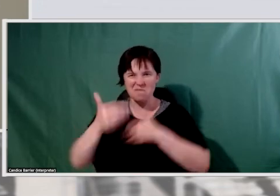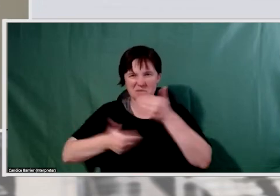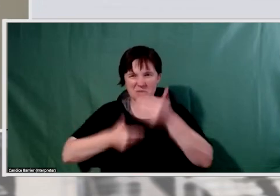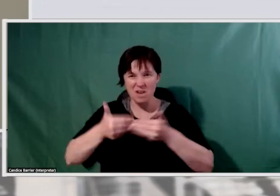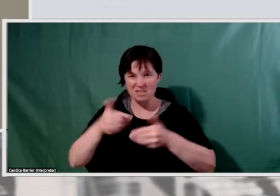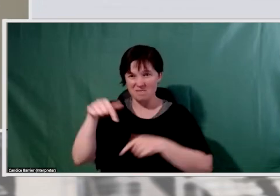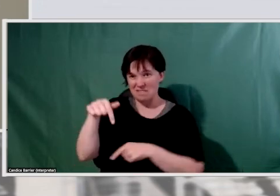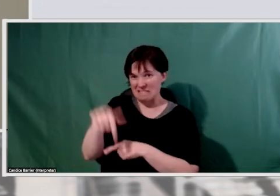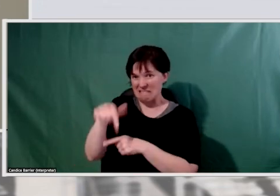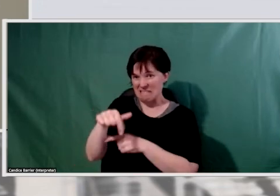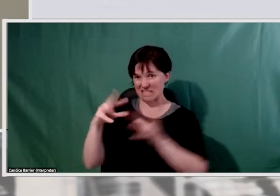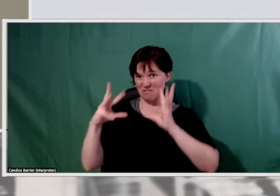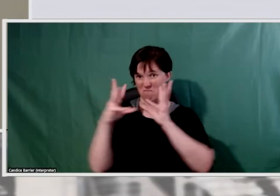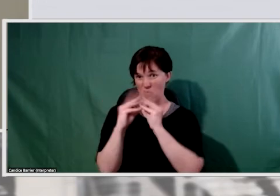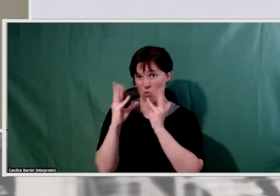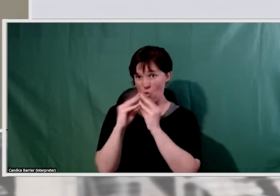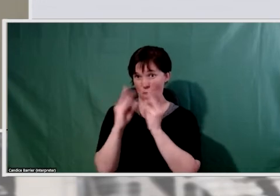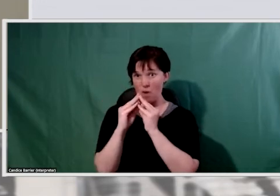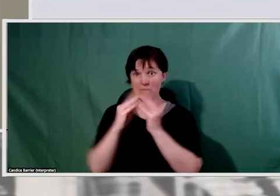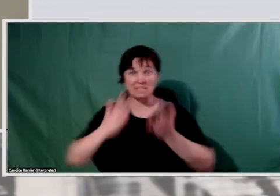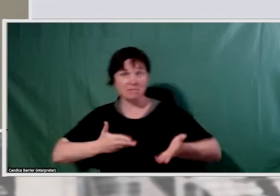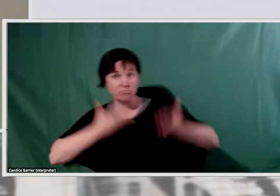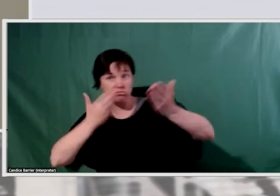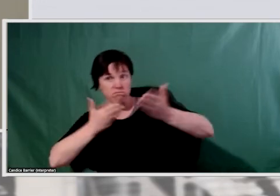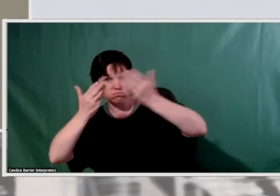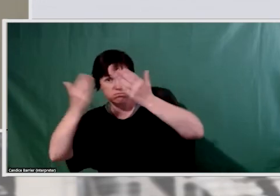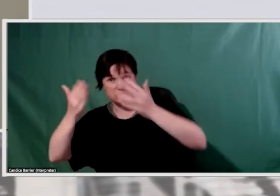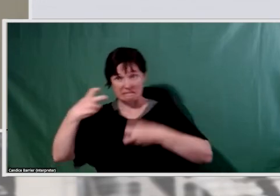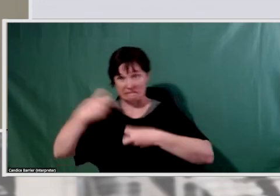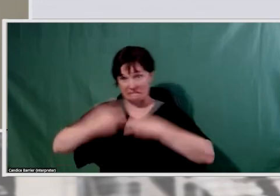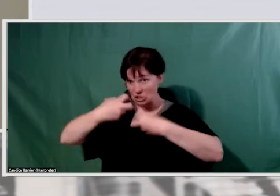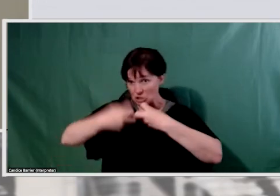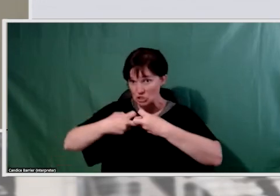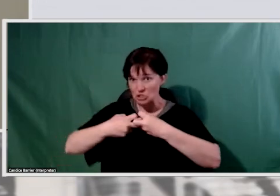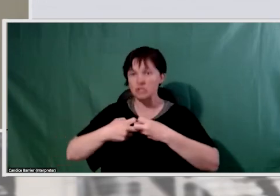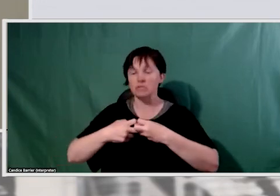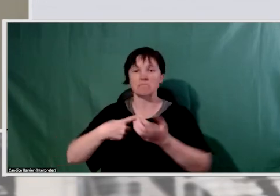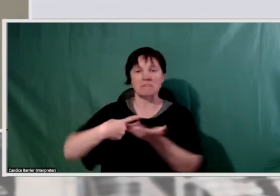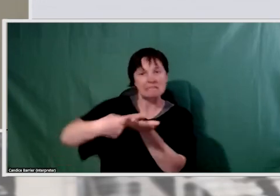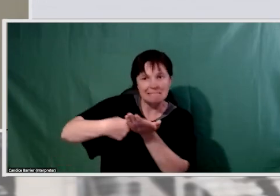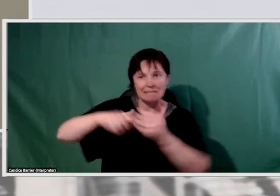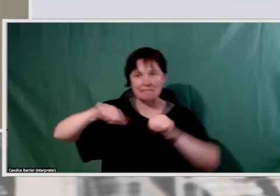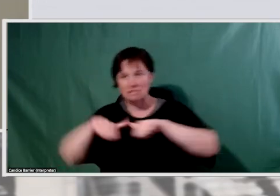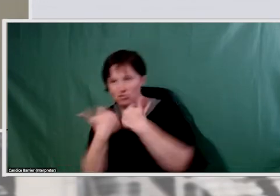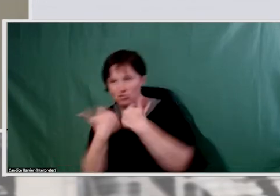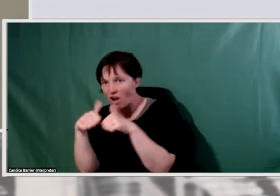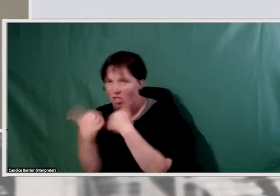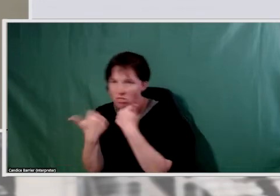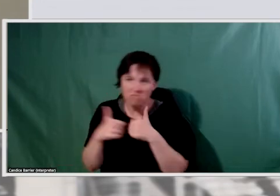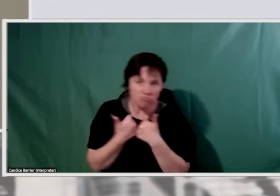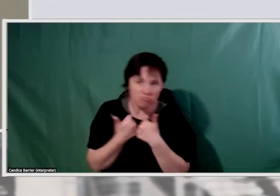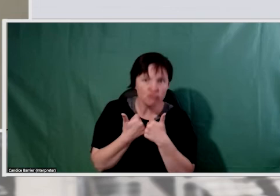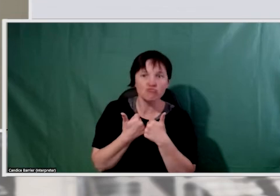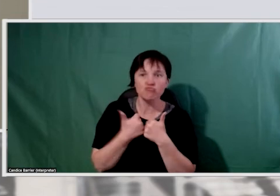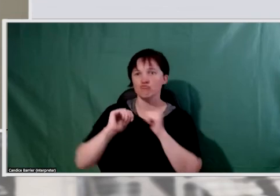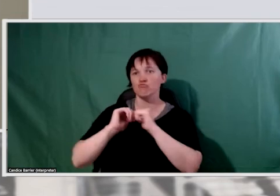is to kind of raise those issues and talk about some of the challenges with them and how we can